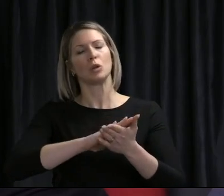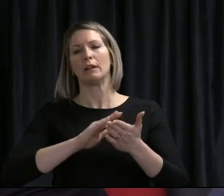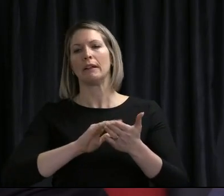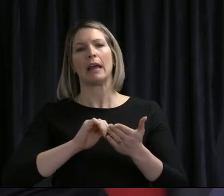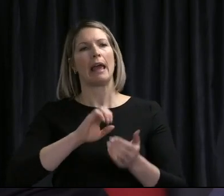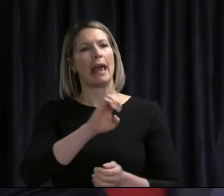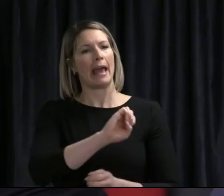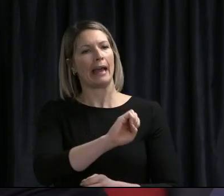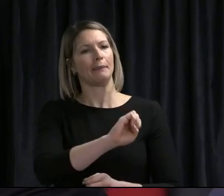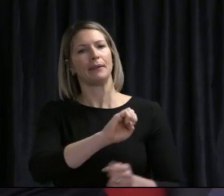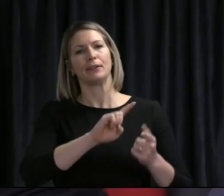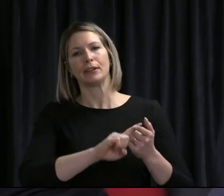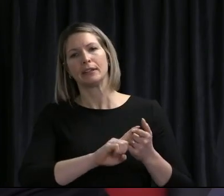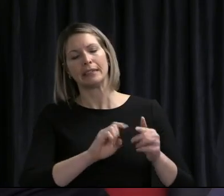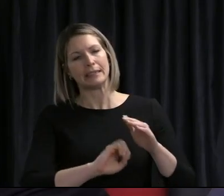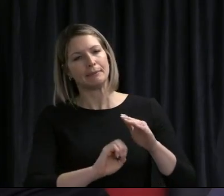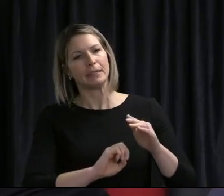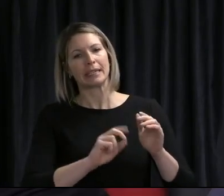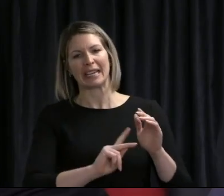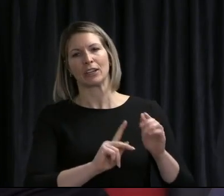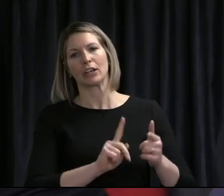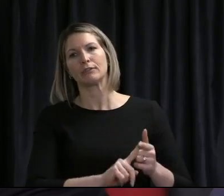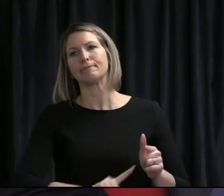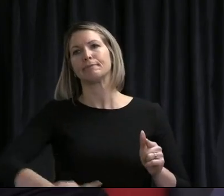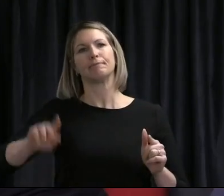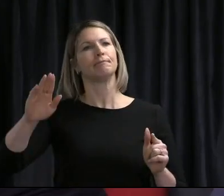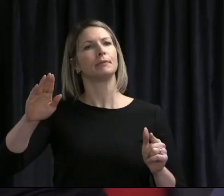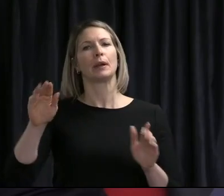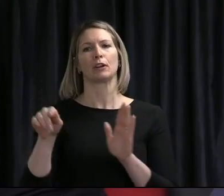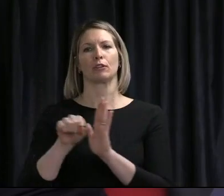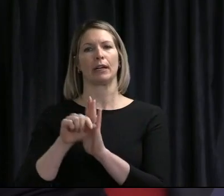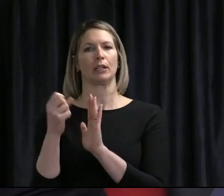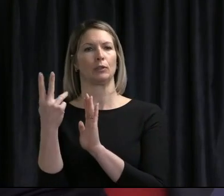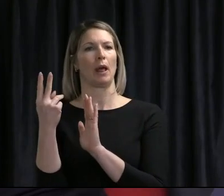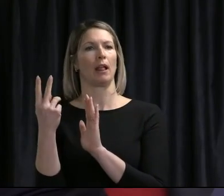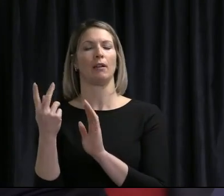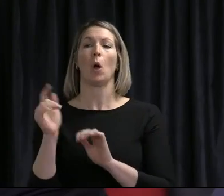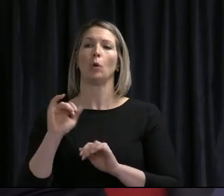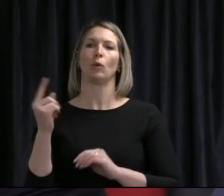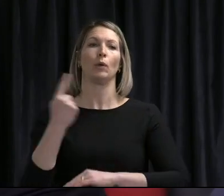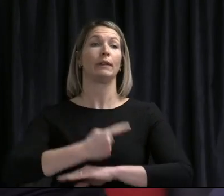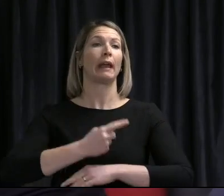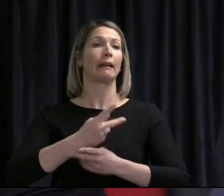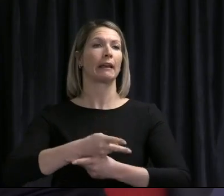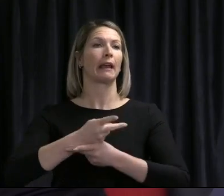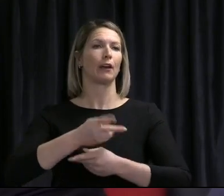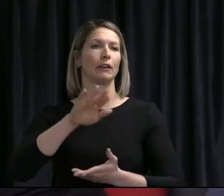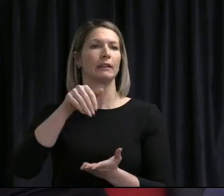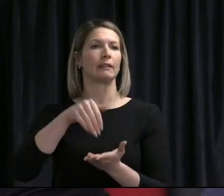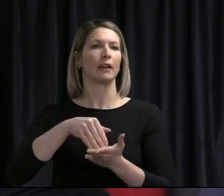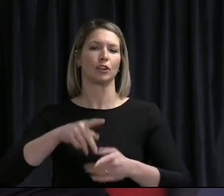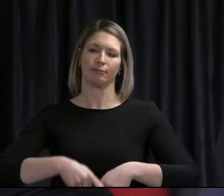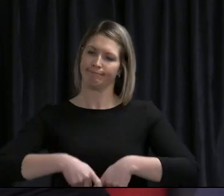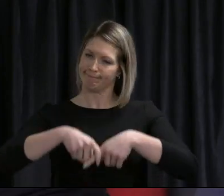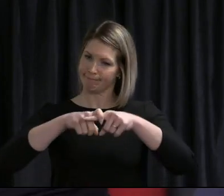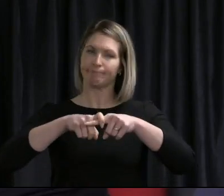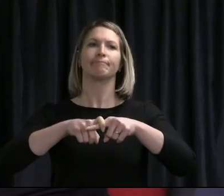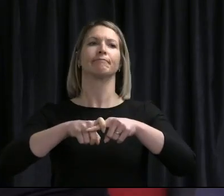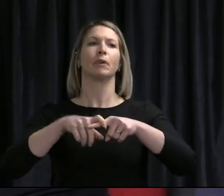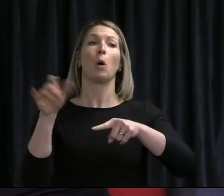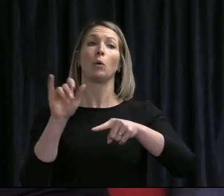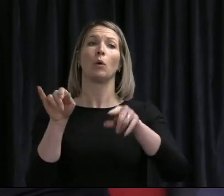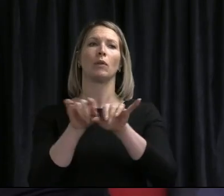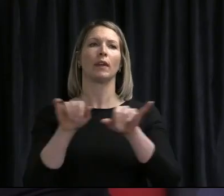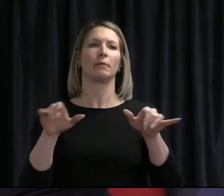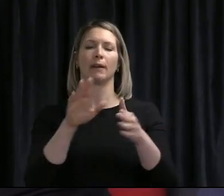the province, early childhood education and daycare centres, and also the College of the North